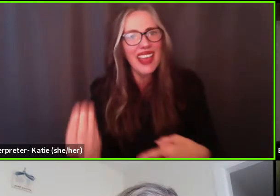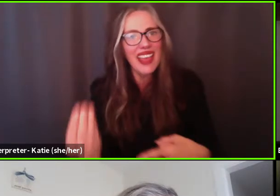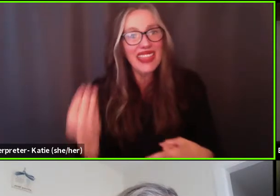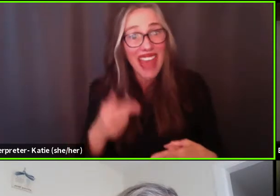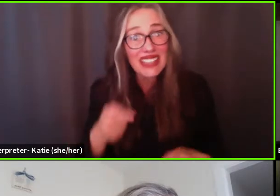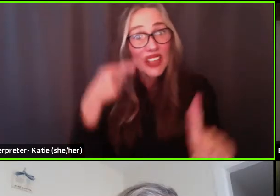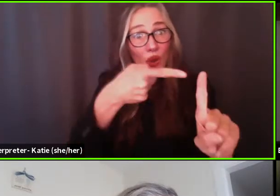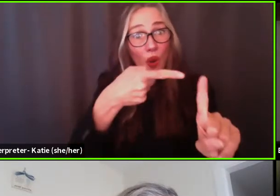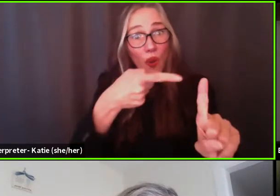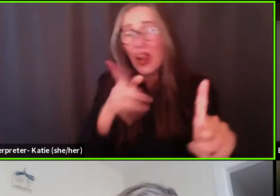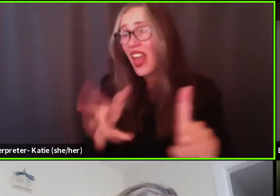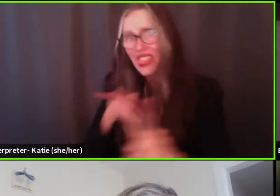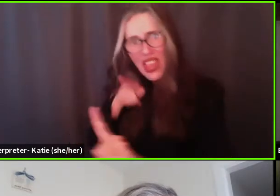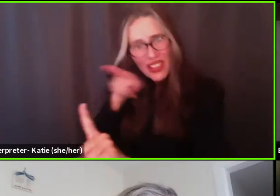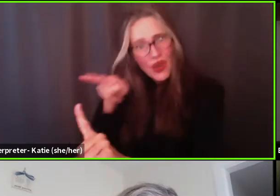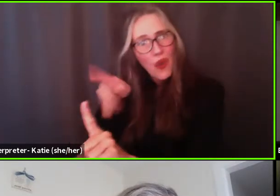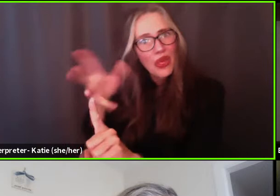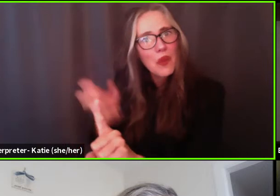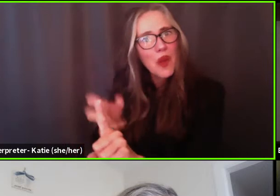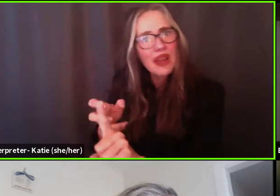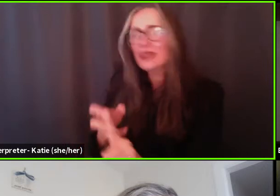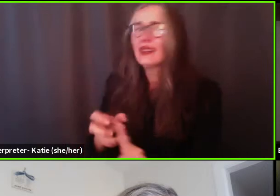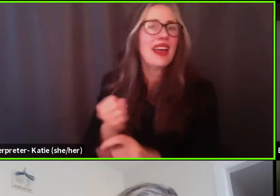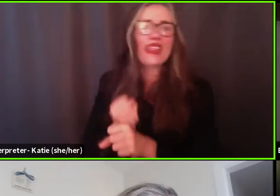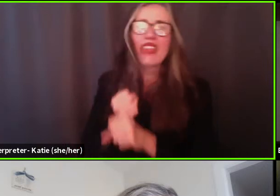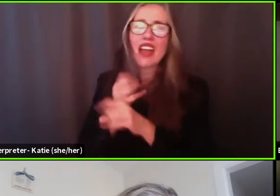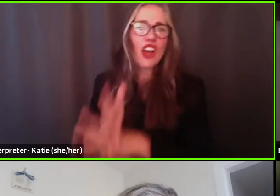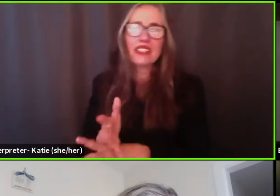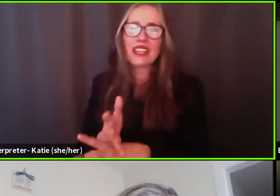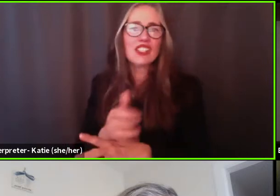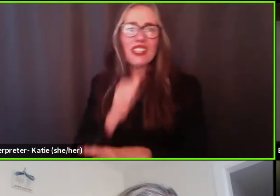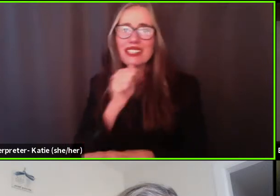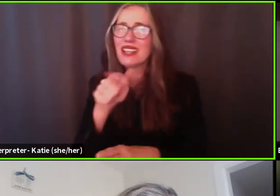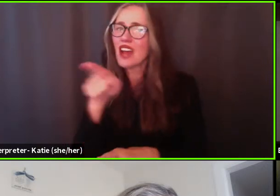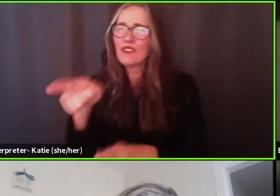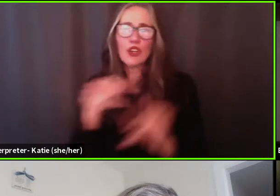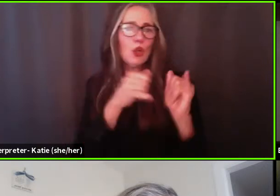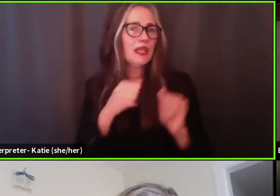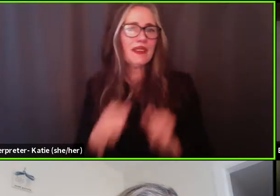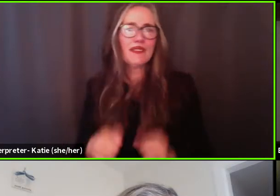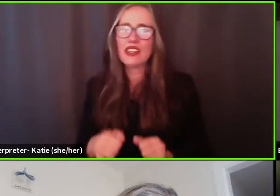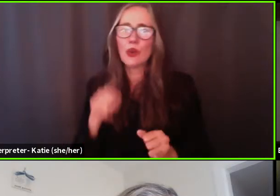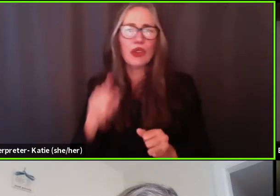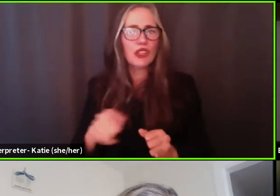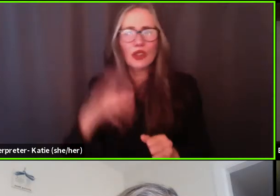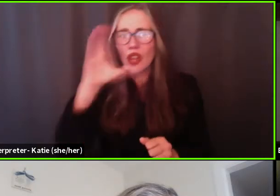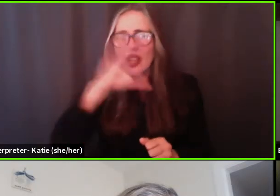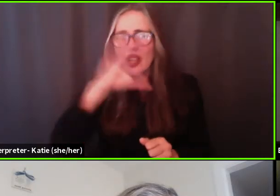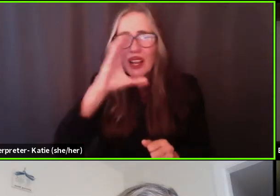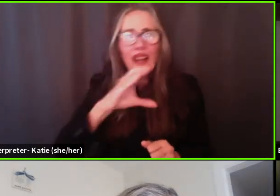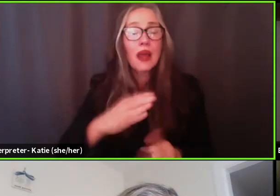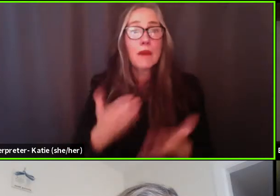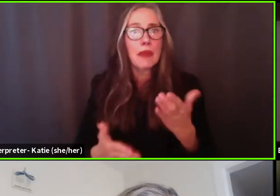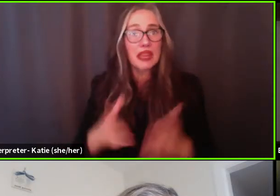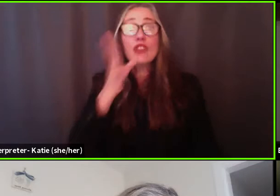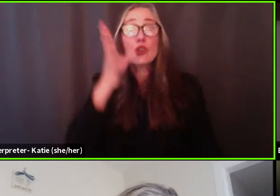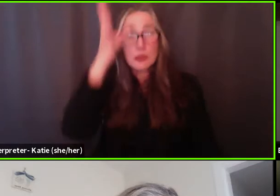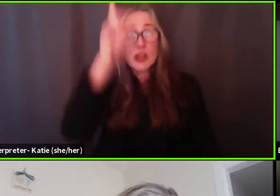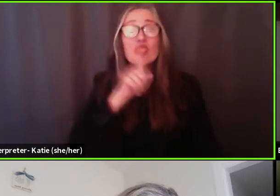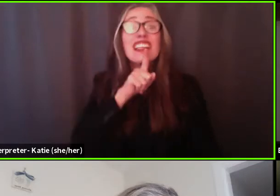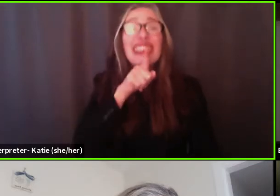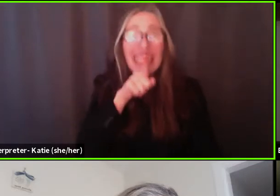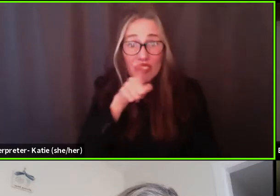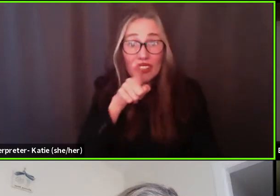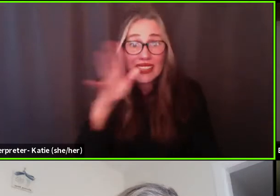and none of the causation of that can be attributed to you as an individual these parents are disappeared their issues are